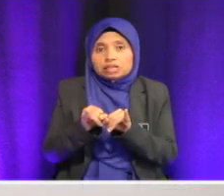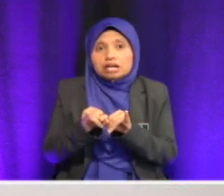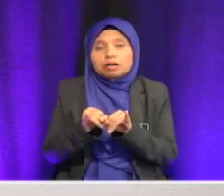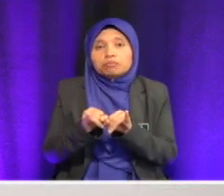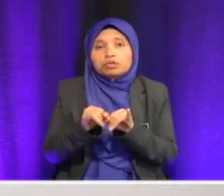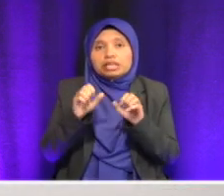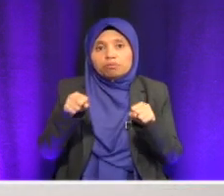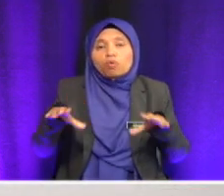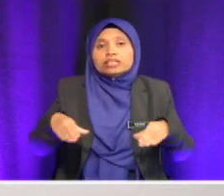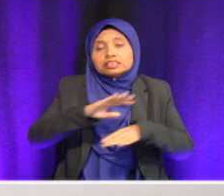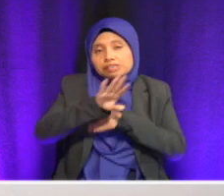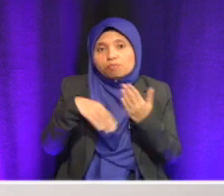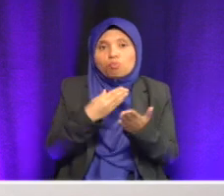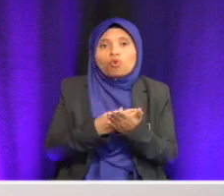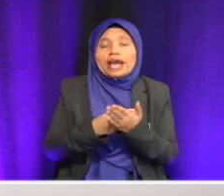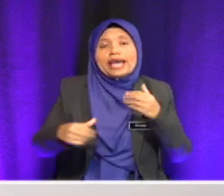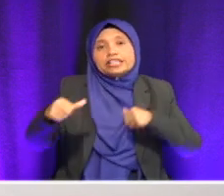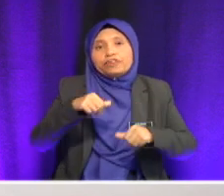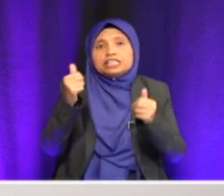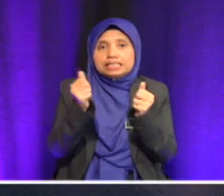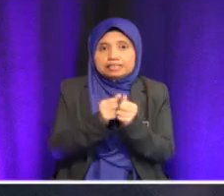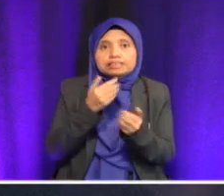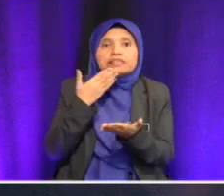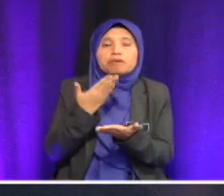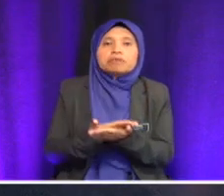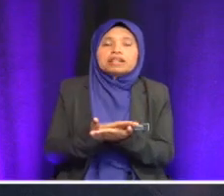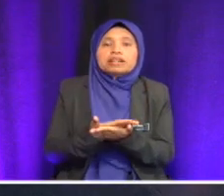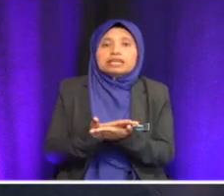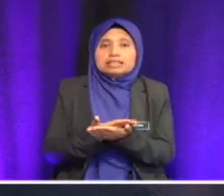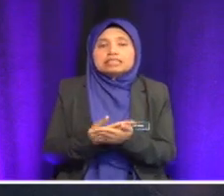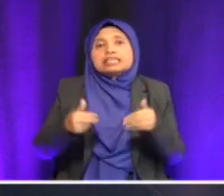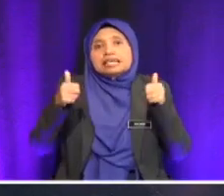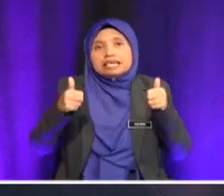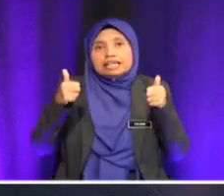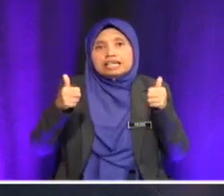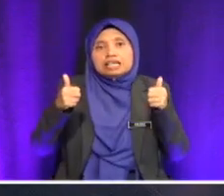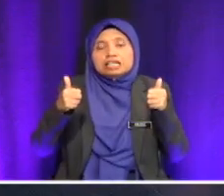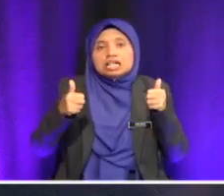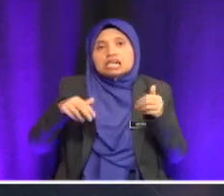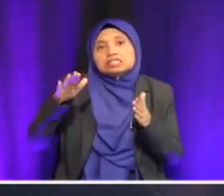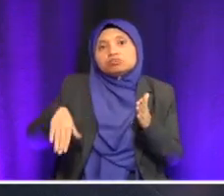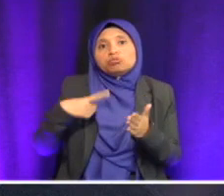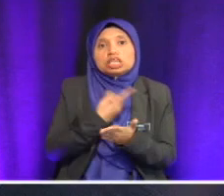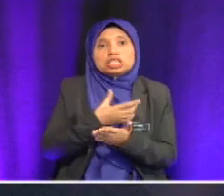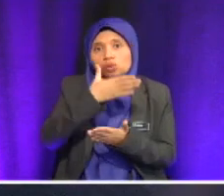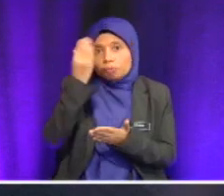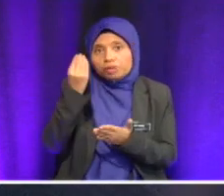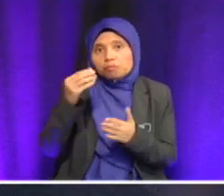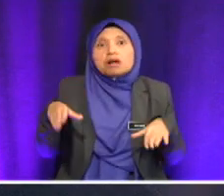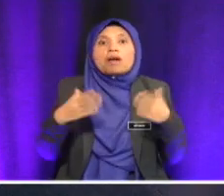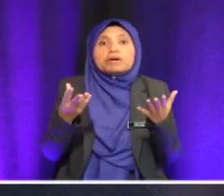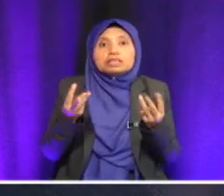the activity done for this lesson today. Amazing. Good job, everyone. So before I forget, teacher, how Yes. can we get